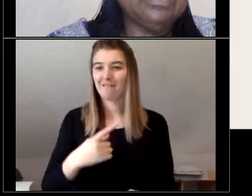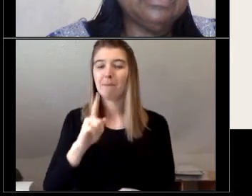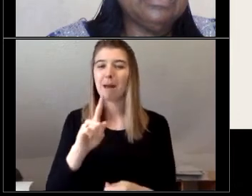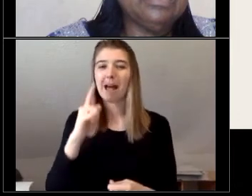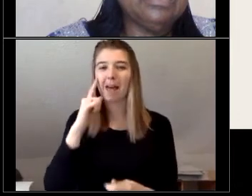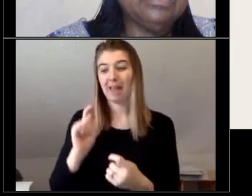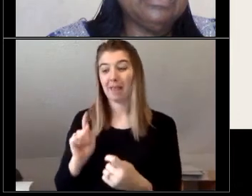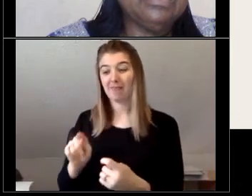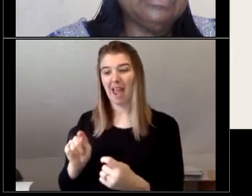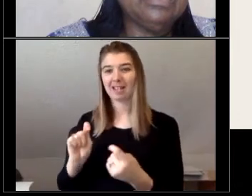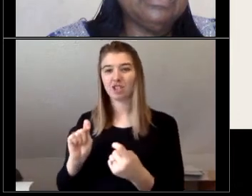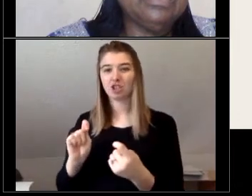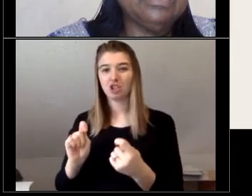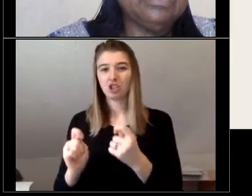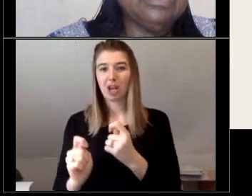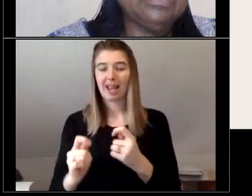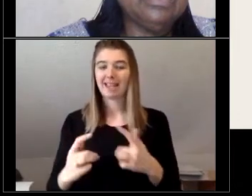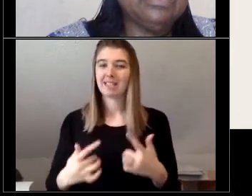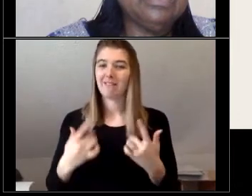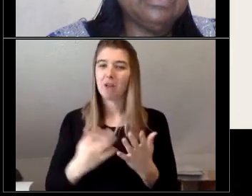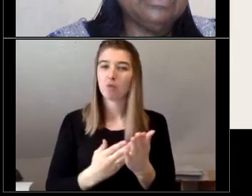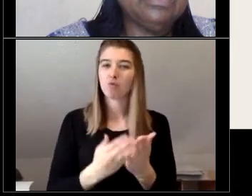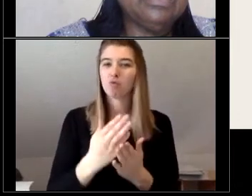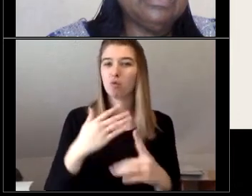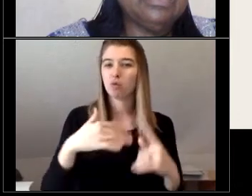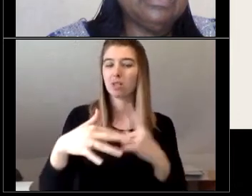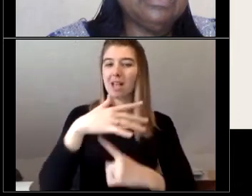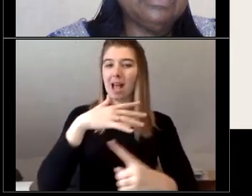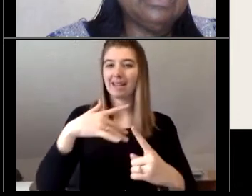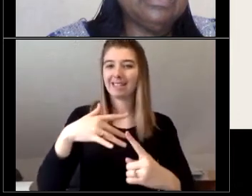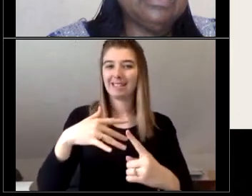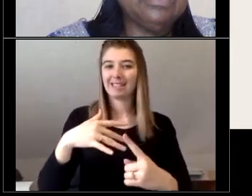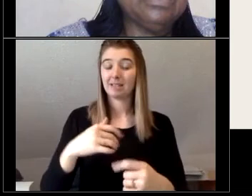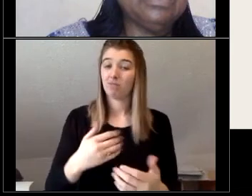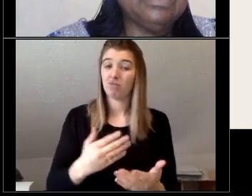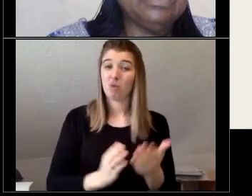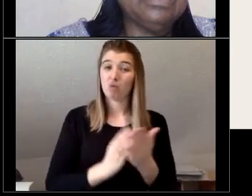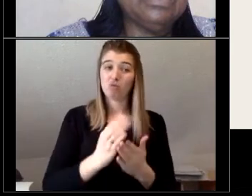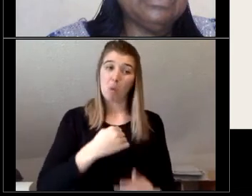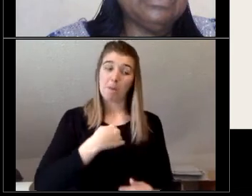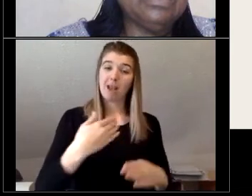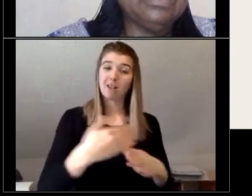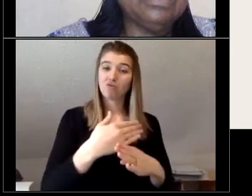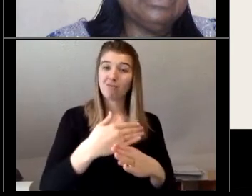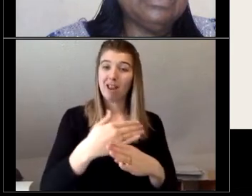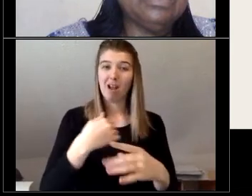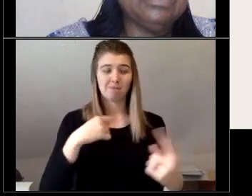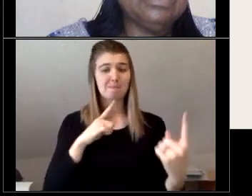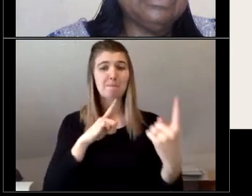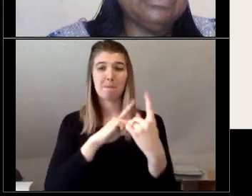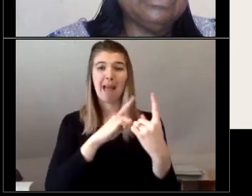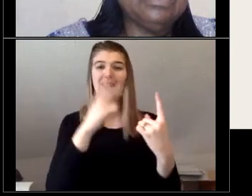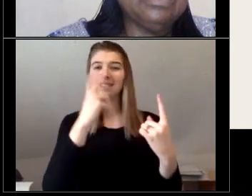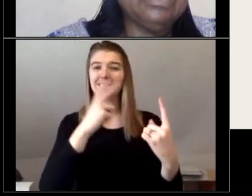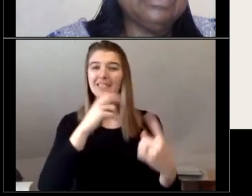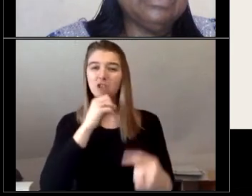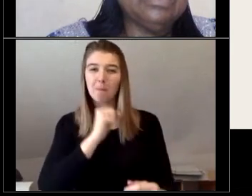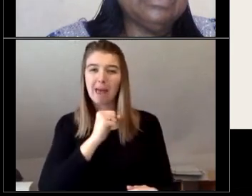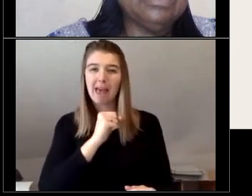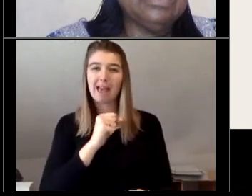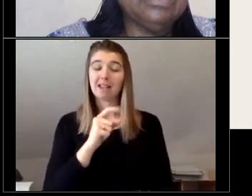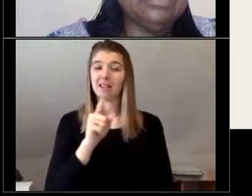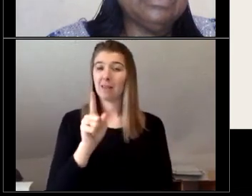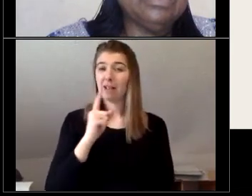societal shift that we still need to keep working on. But throughout my career, I have met senior men who have either not expected that I would want